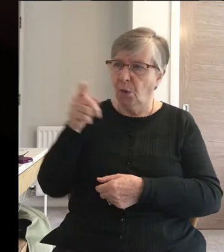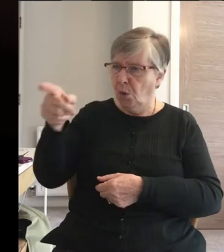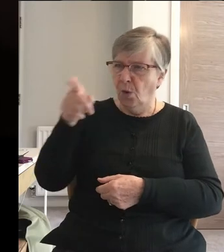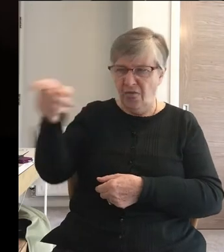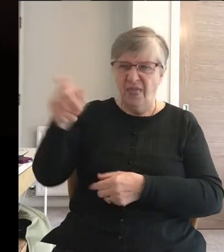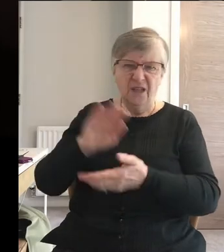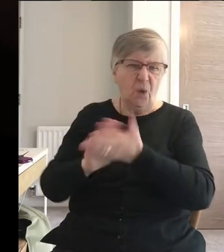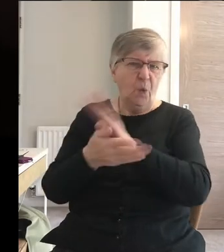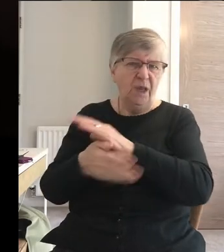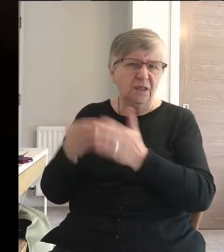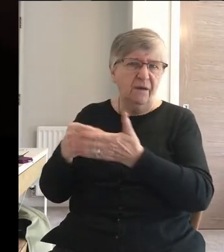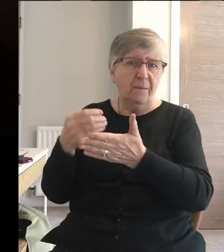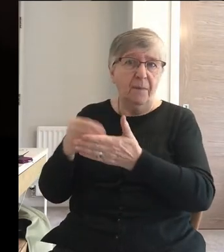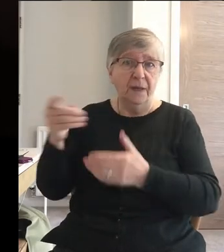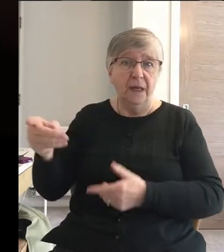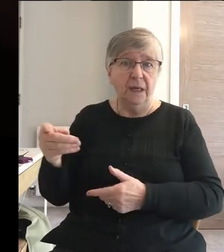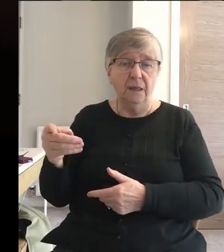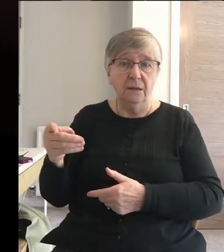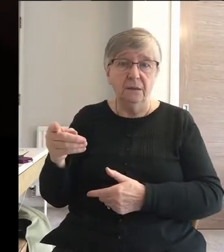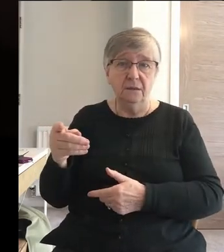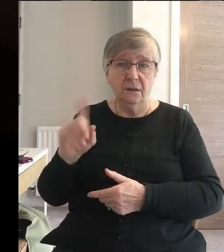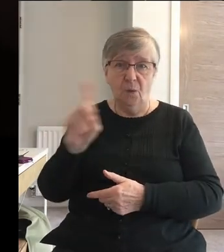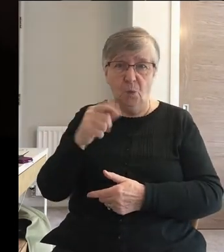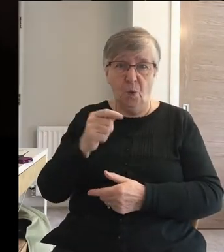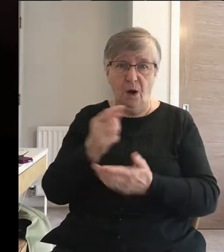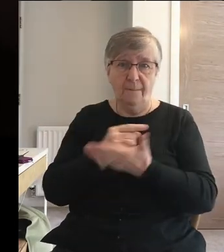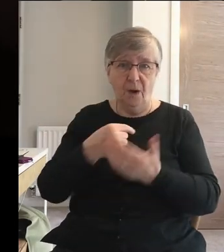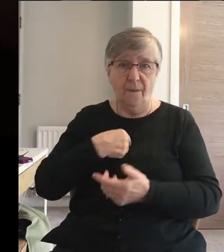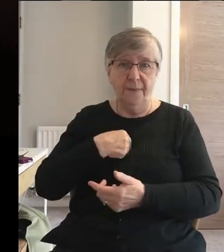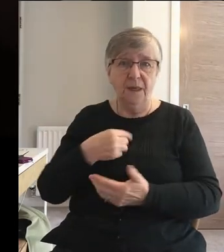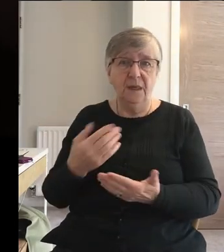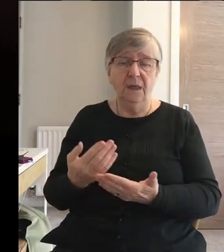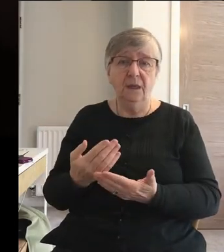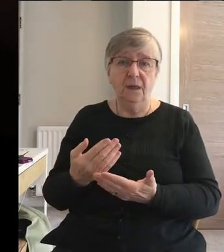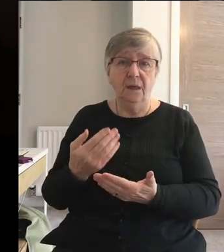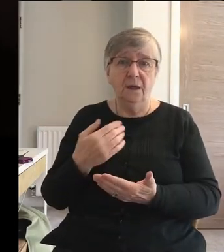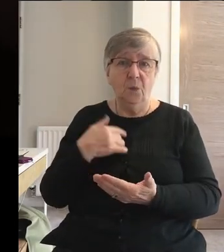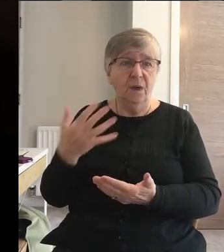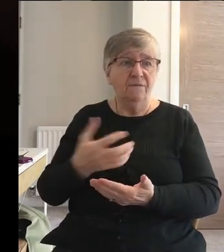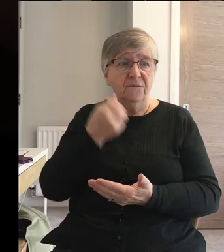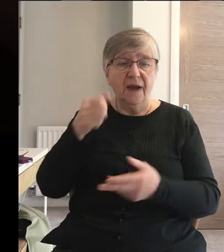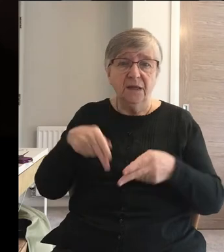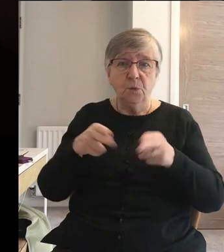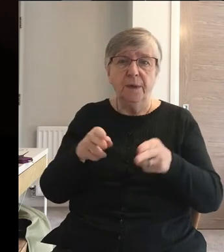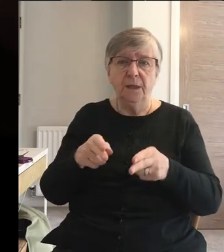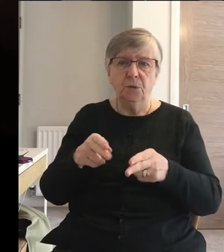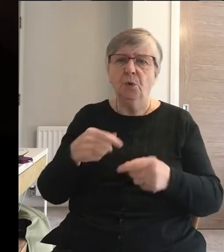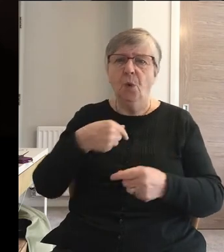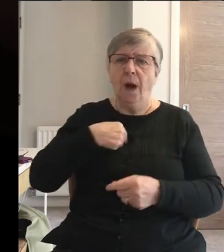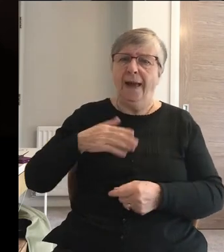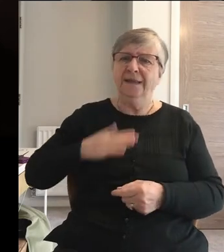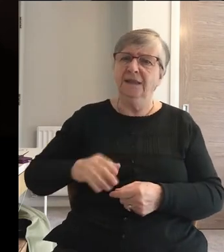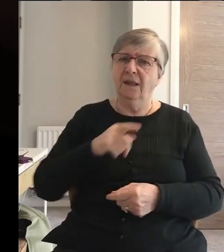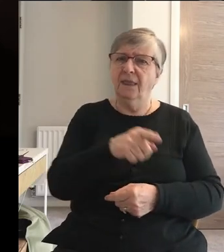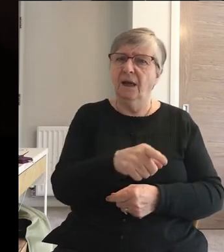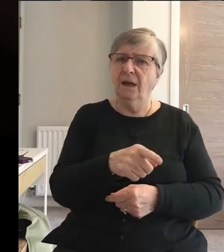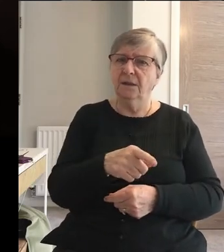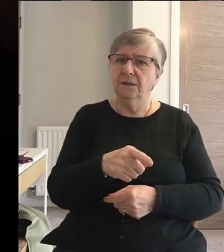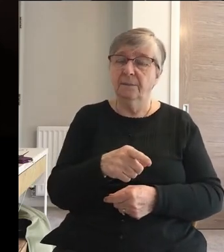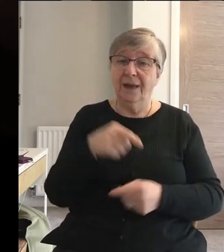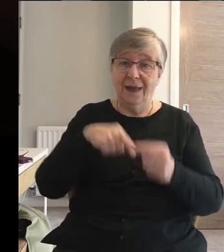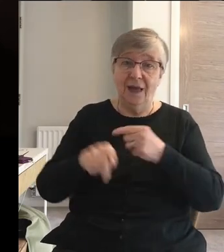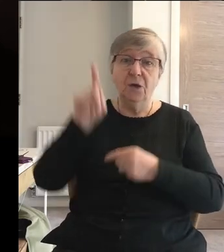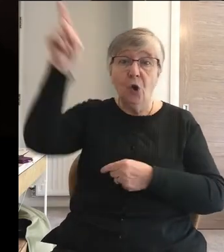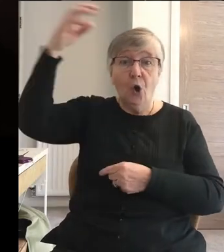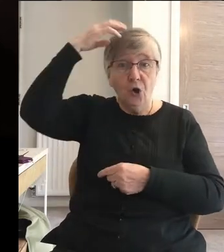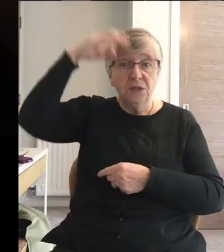money, is not necessarily what they think of ours. And we find ways to justify our own indulgence. But in the kingdom